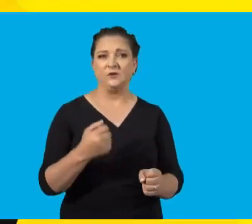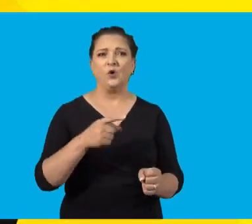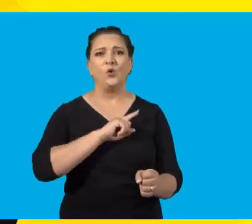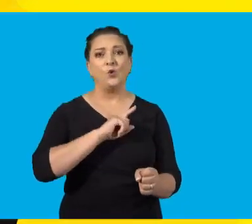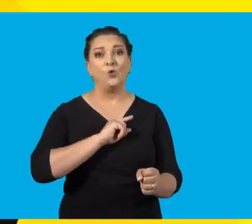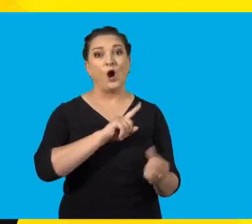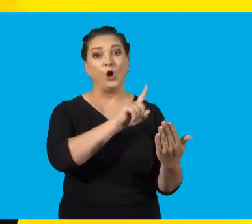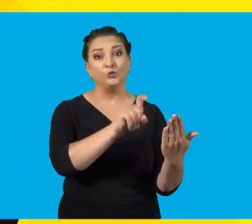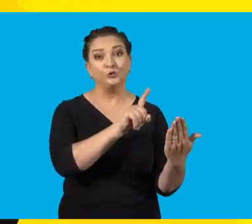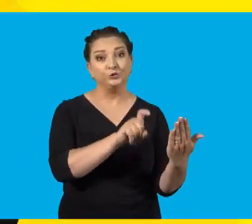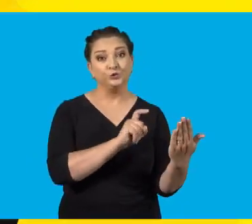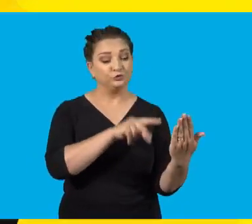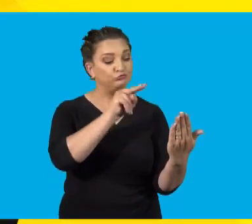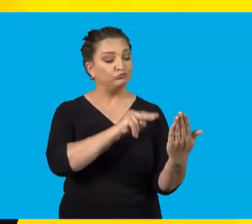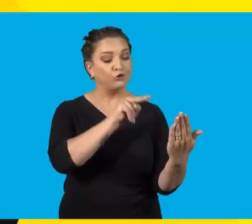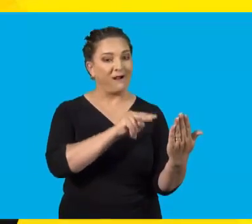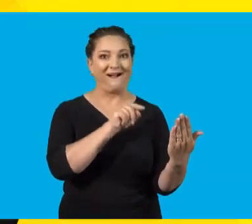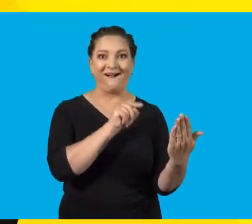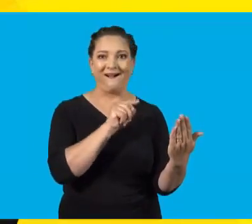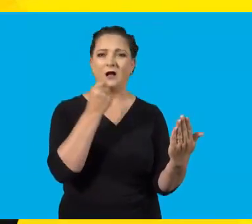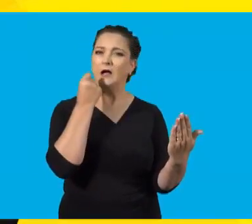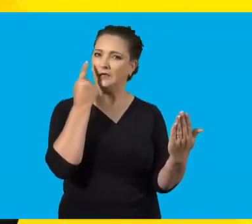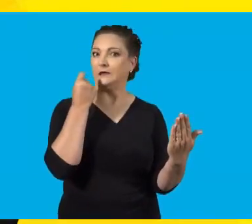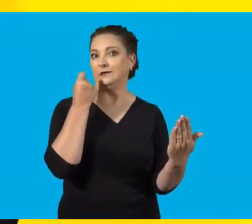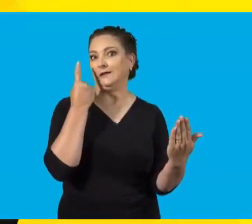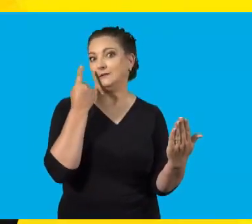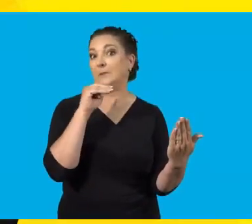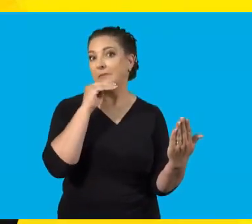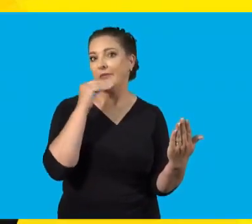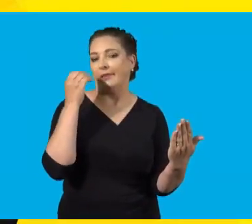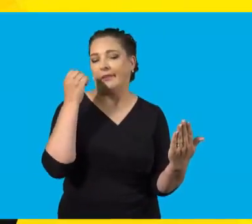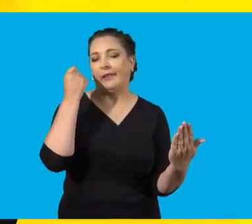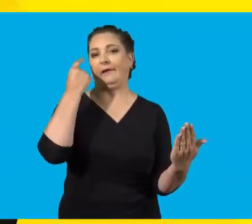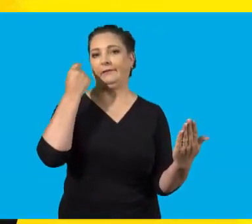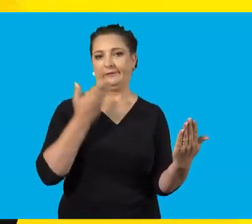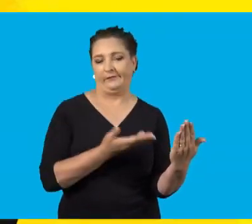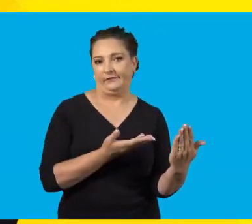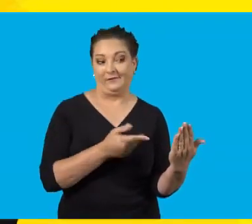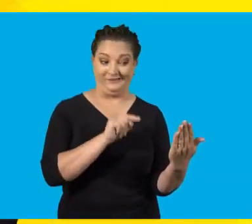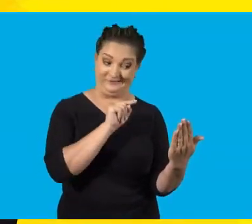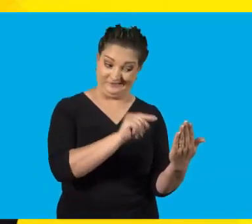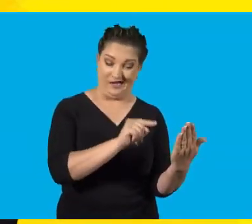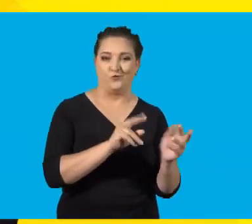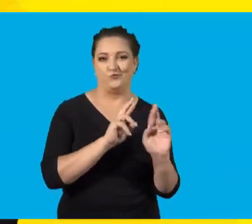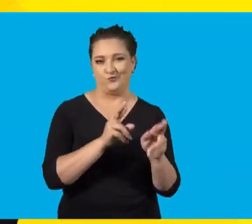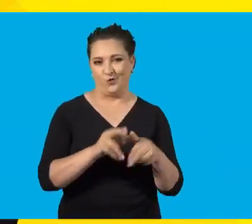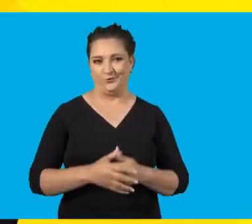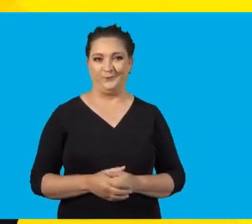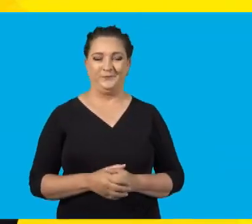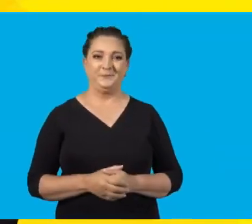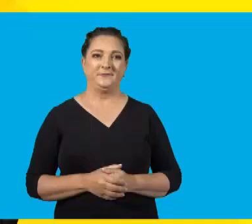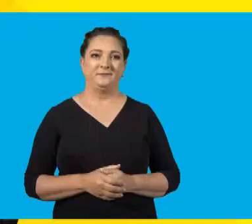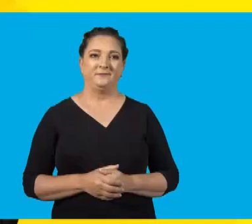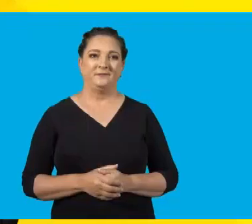is because you need to read your questions, understand what you need to do, which is comprehending, and then respond to those